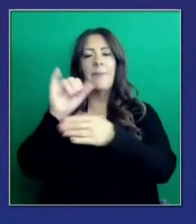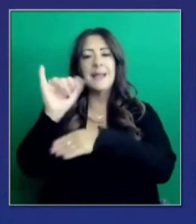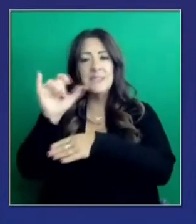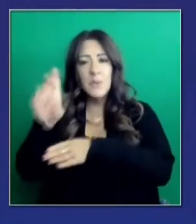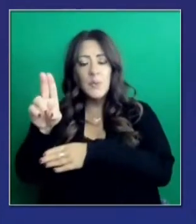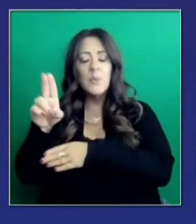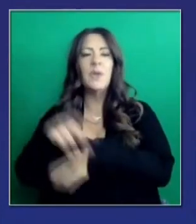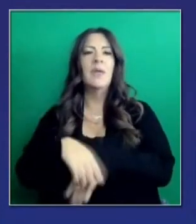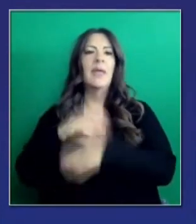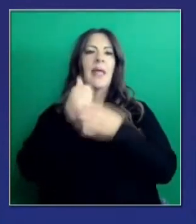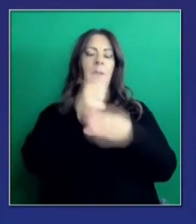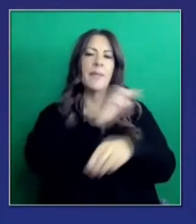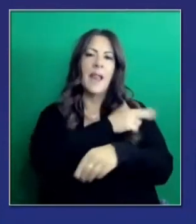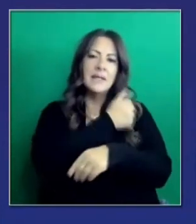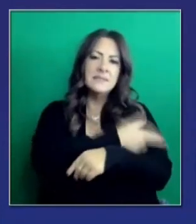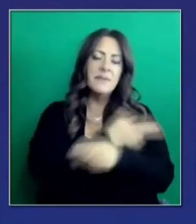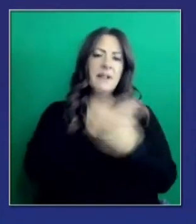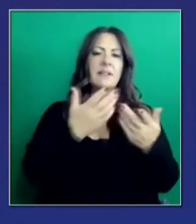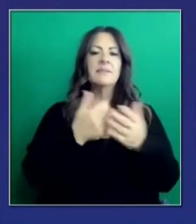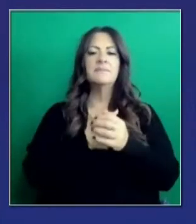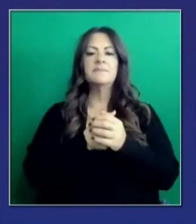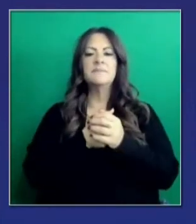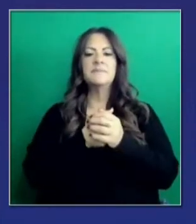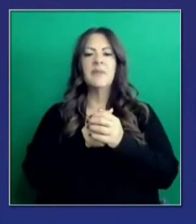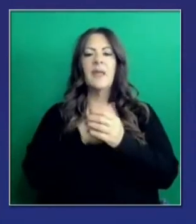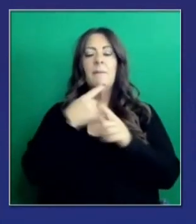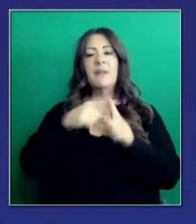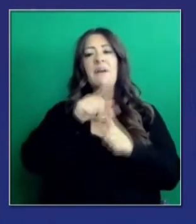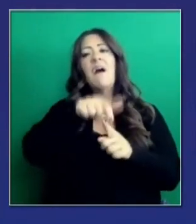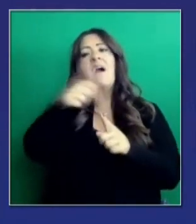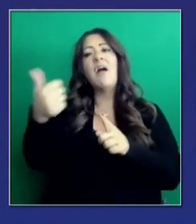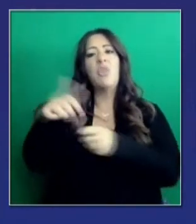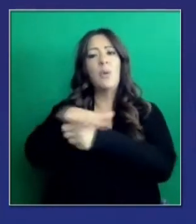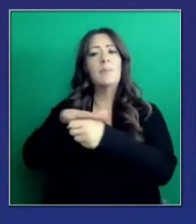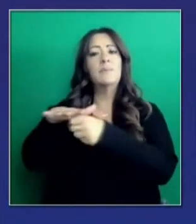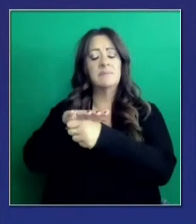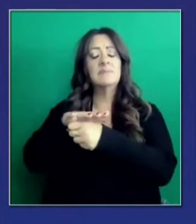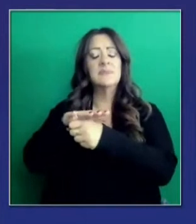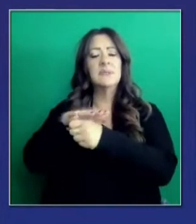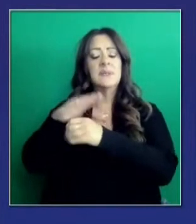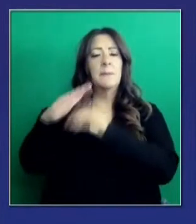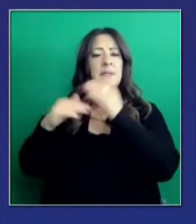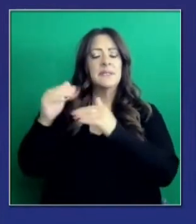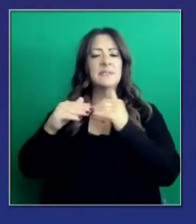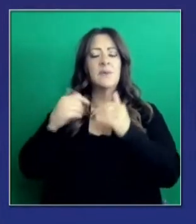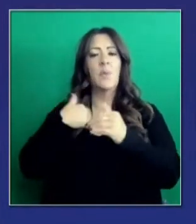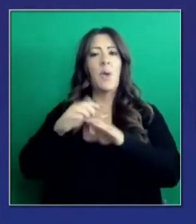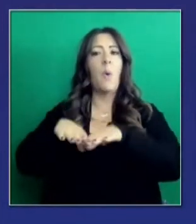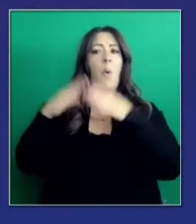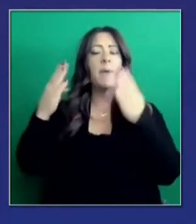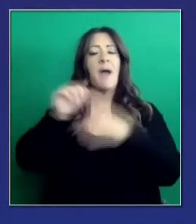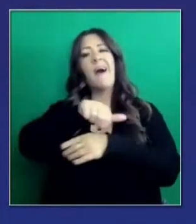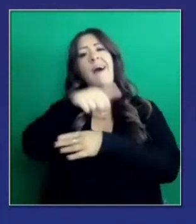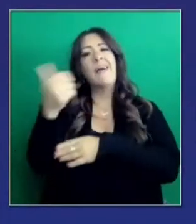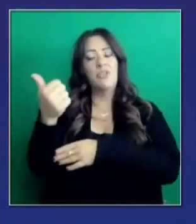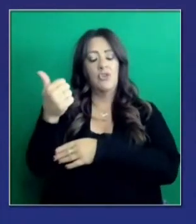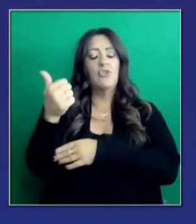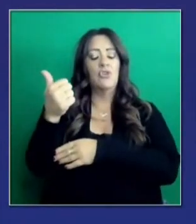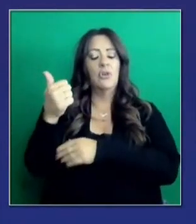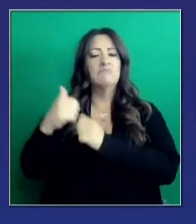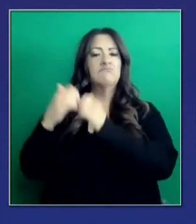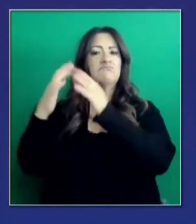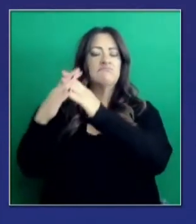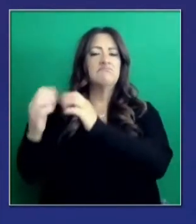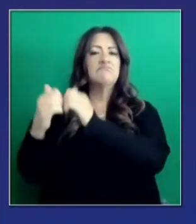ICU capacity. We've got these alternative care sites that we have opened up, 15 across the state, more resources, more